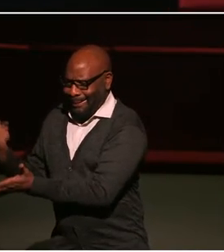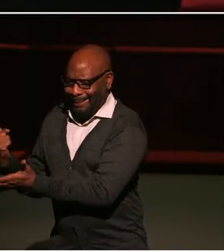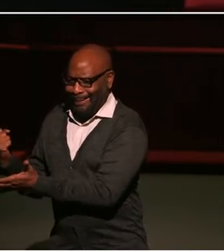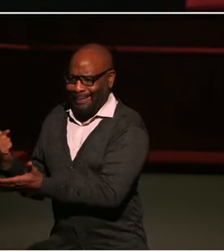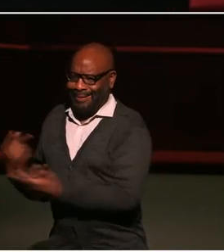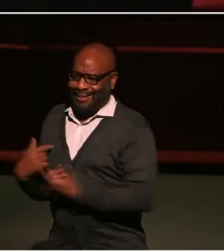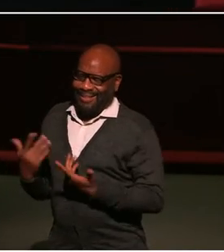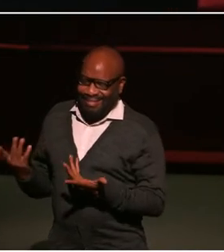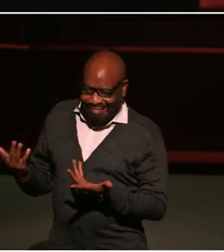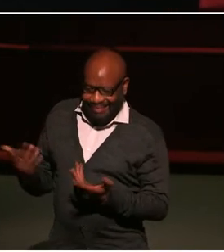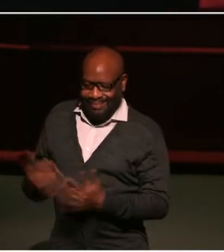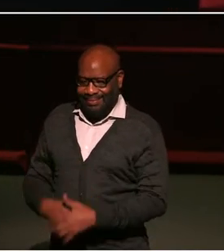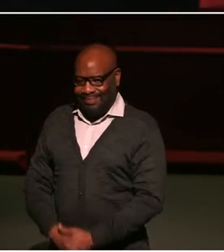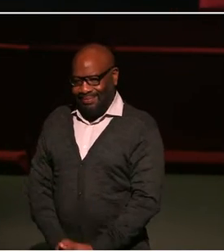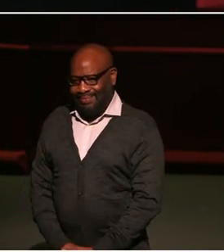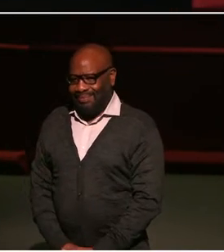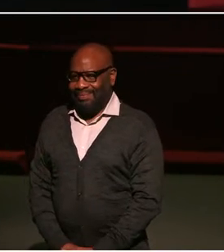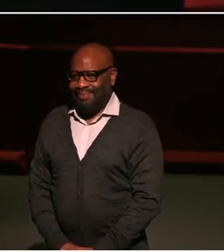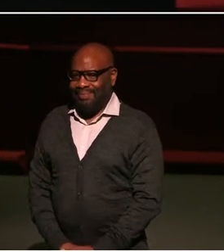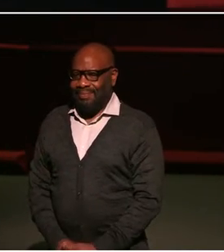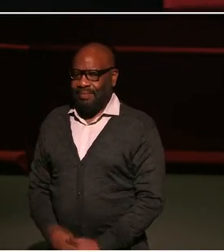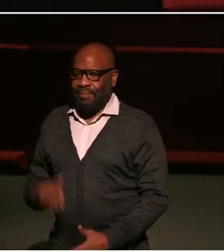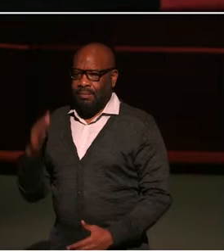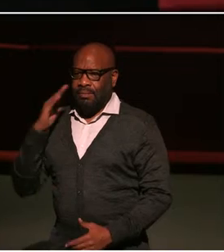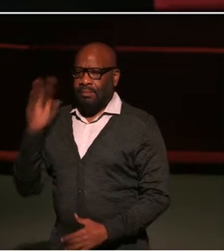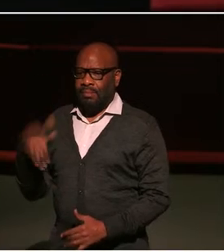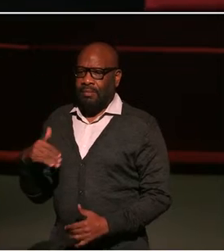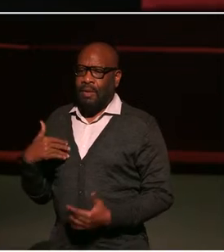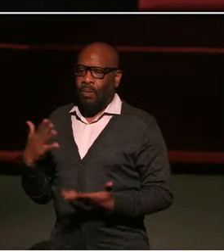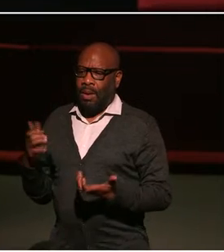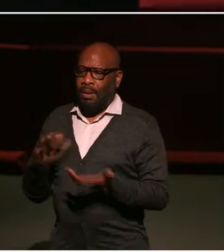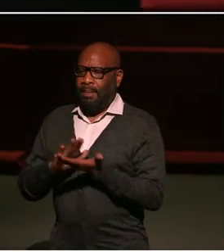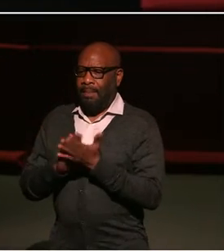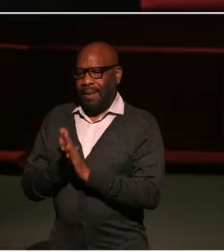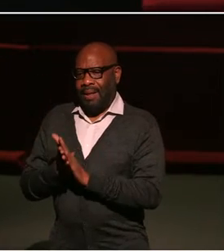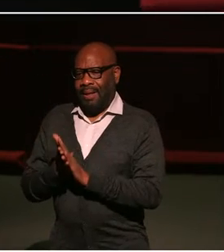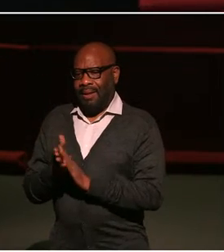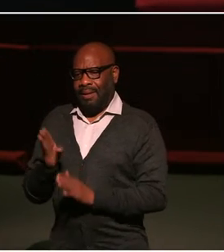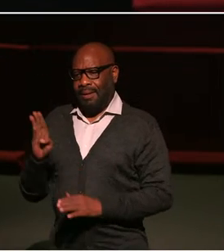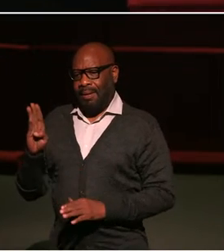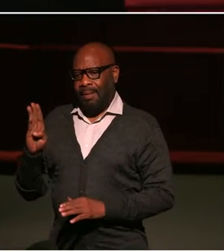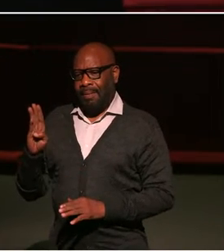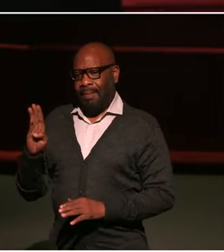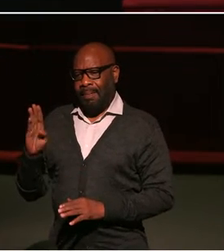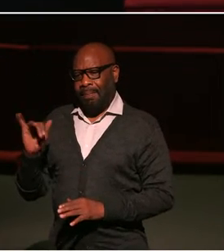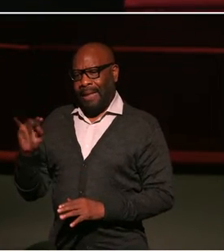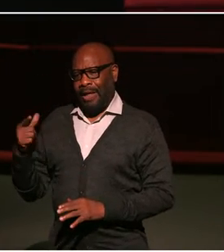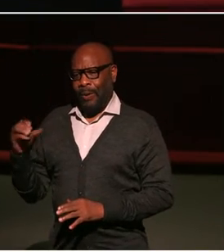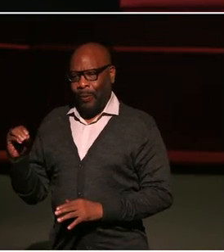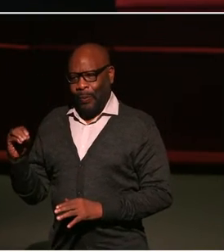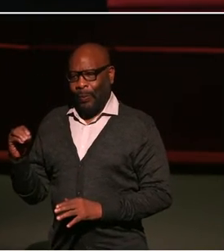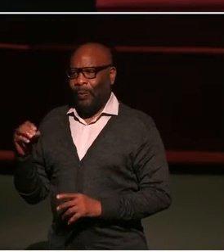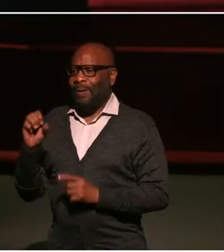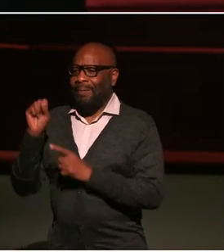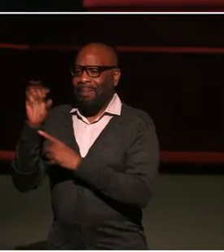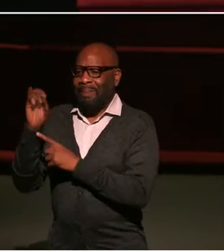You know, I wanted to be a bingo caller, not this. I don't know. All right, so next we have a very